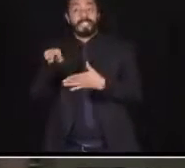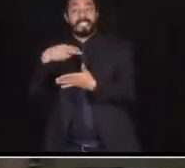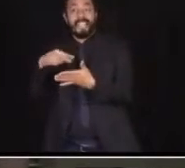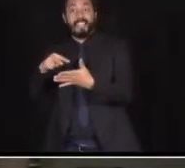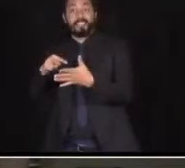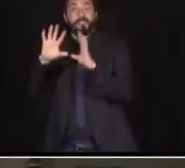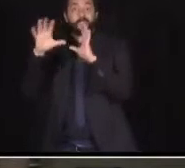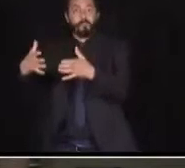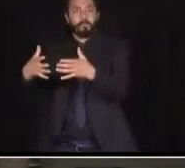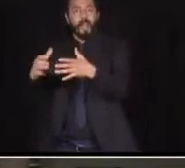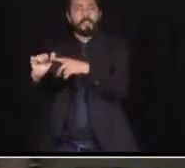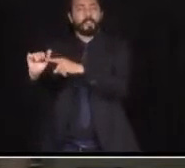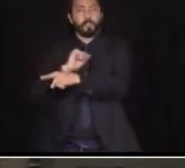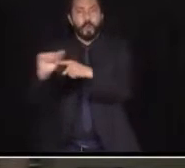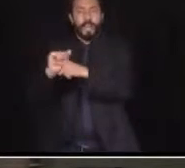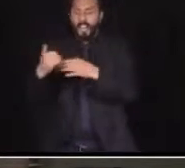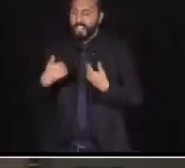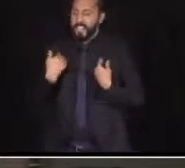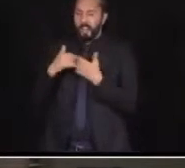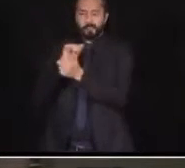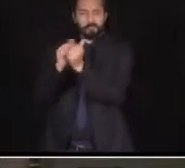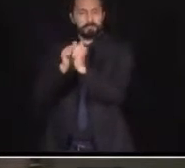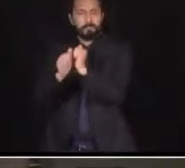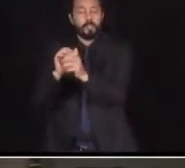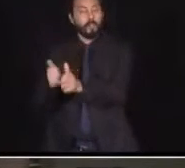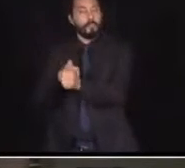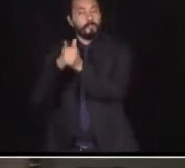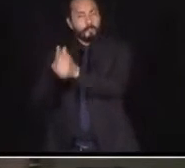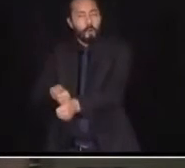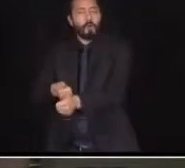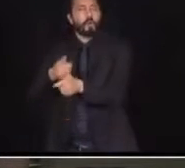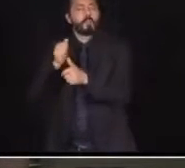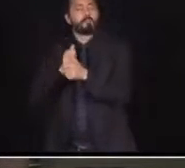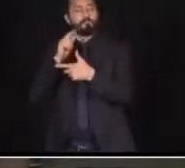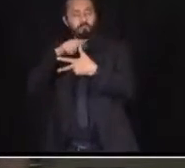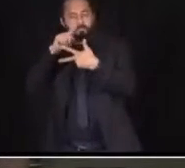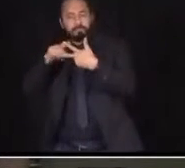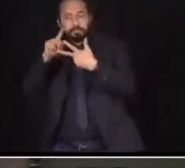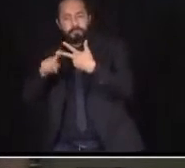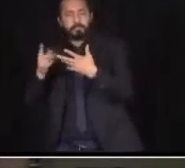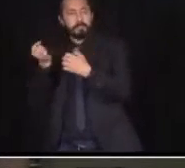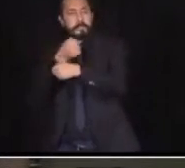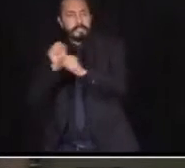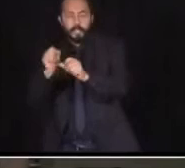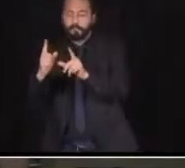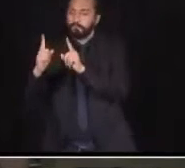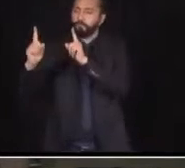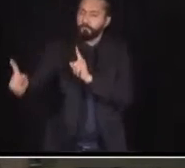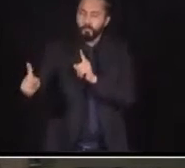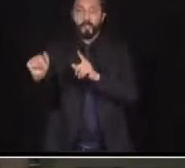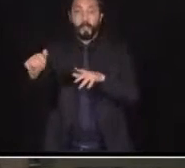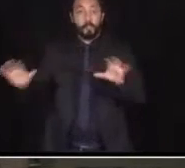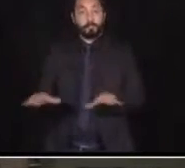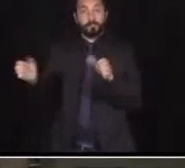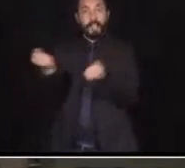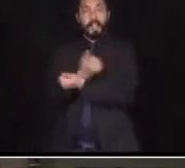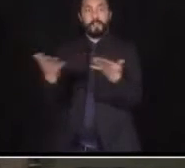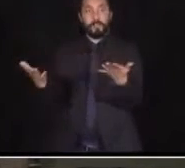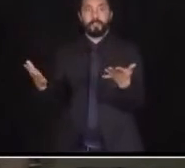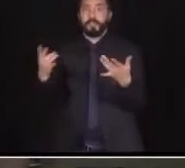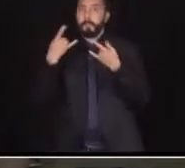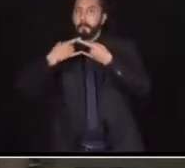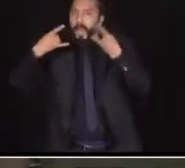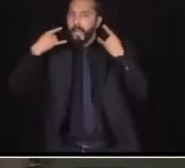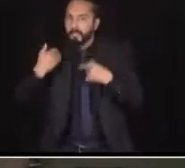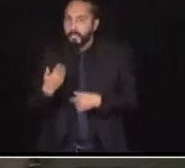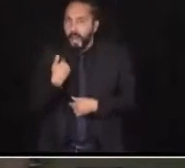have some really young athletes. They're following protocol. They're wearing masks. They're practicing social distancing. They're doing everything. So I can't disagree. There's a lot